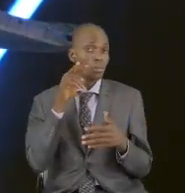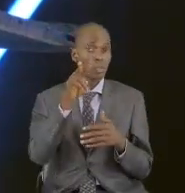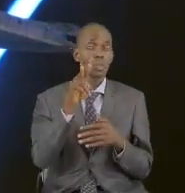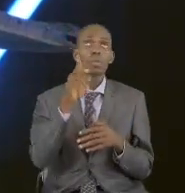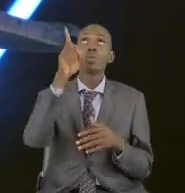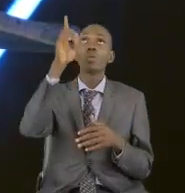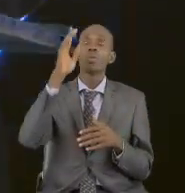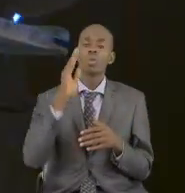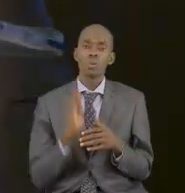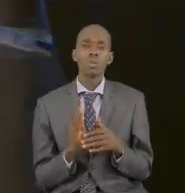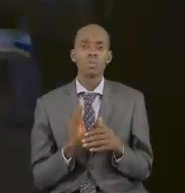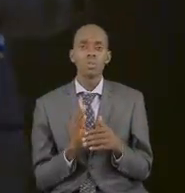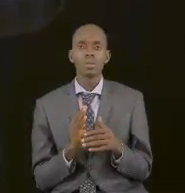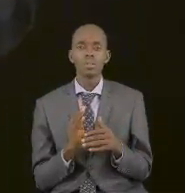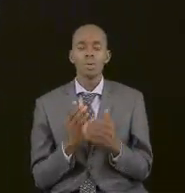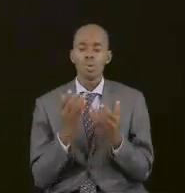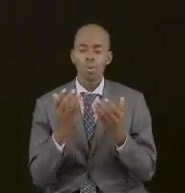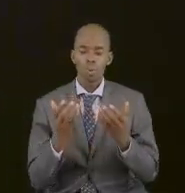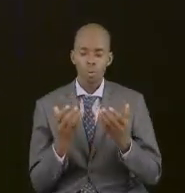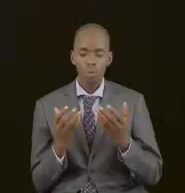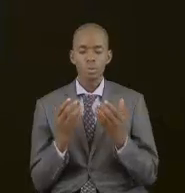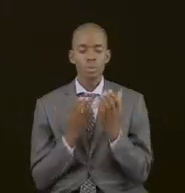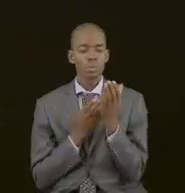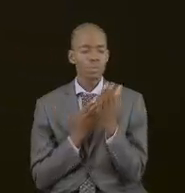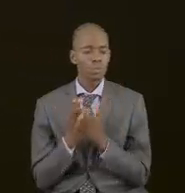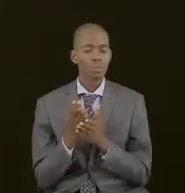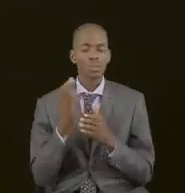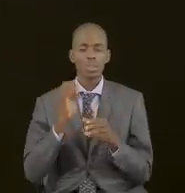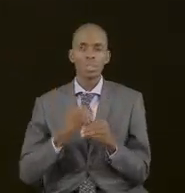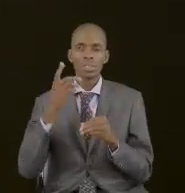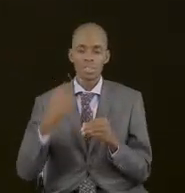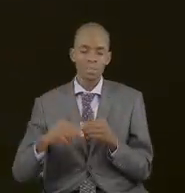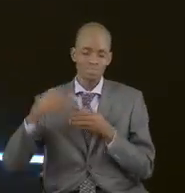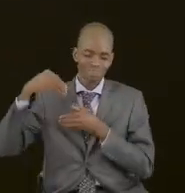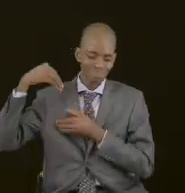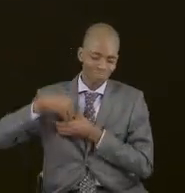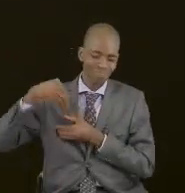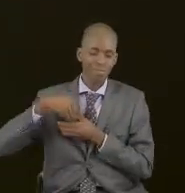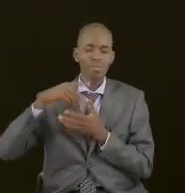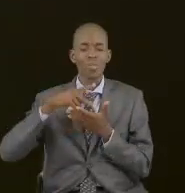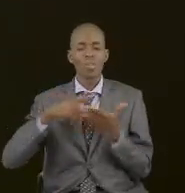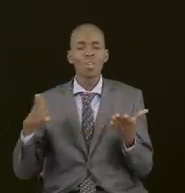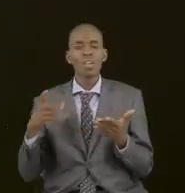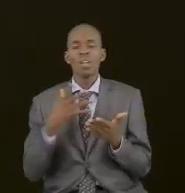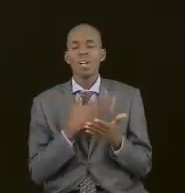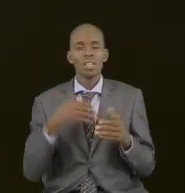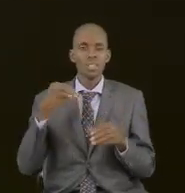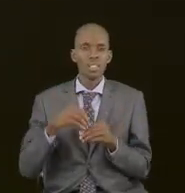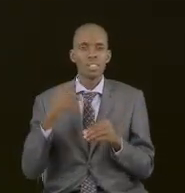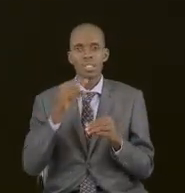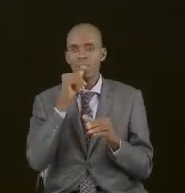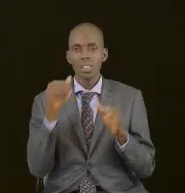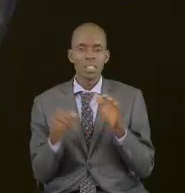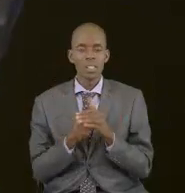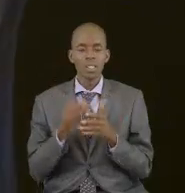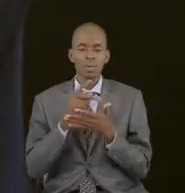God desires truth in the inward parts, and in the hidden parts thou shalt